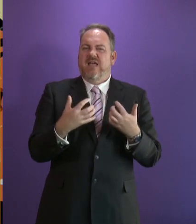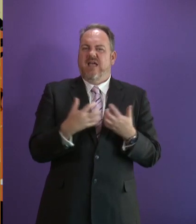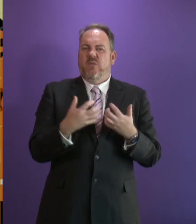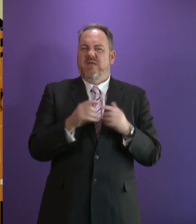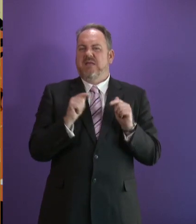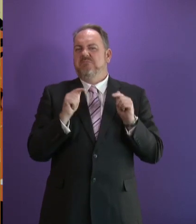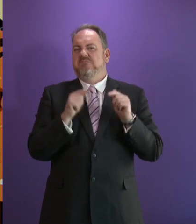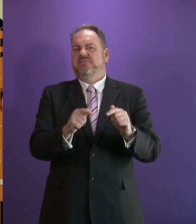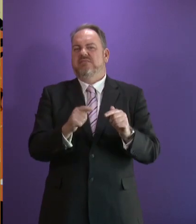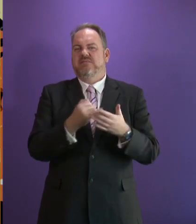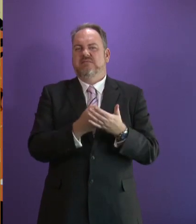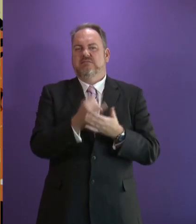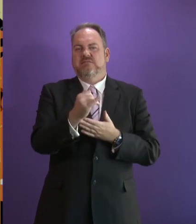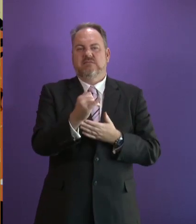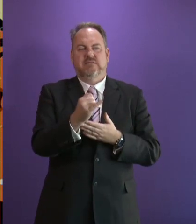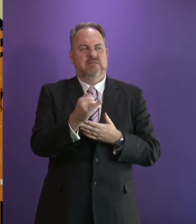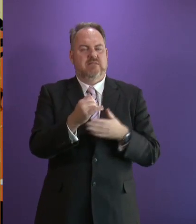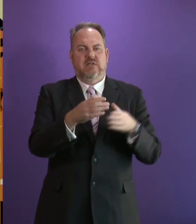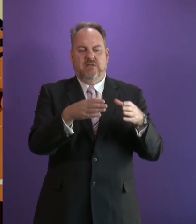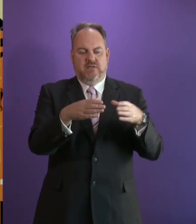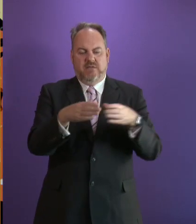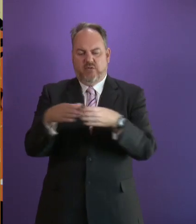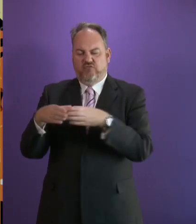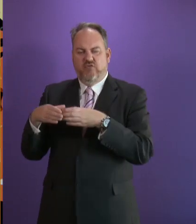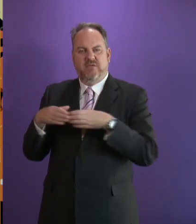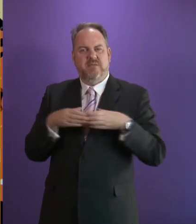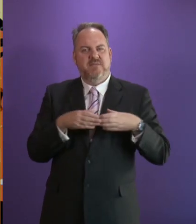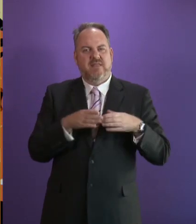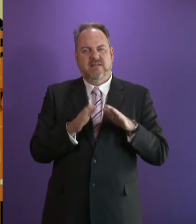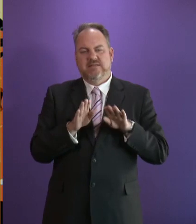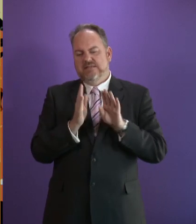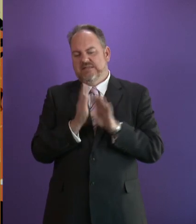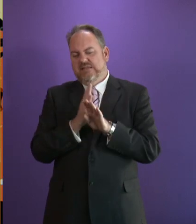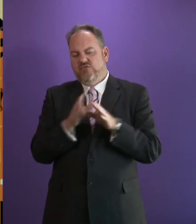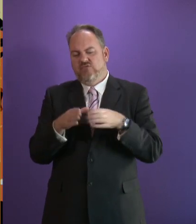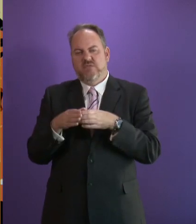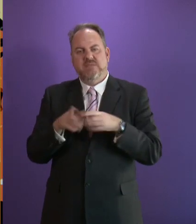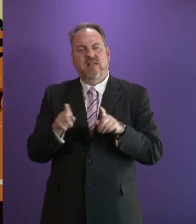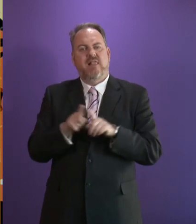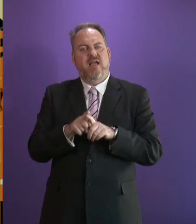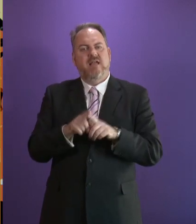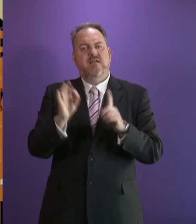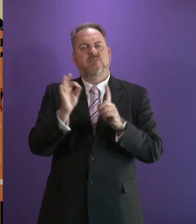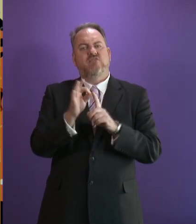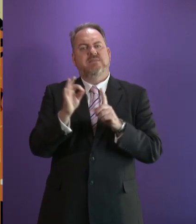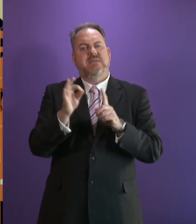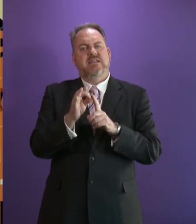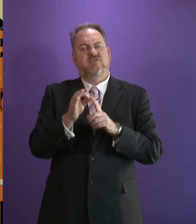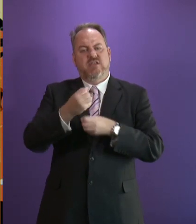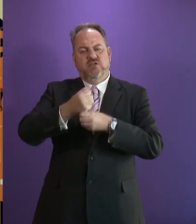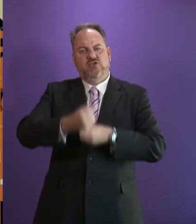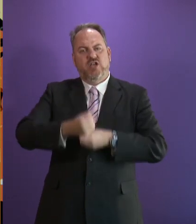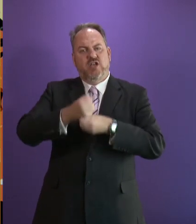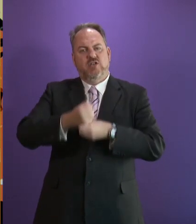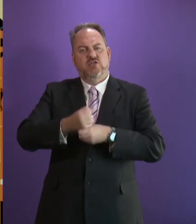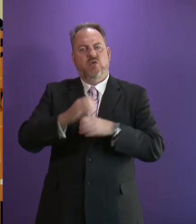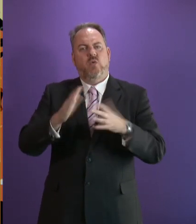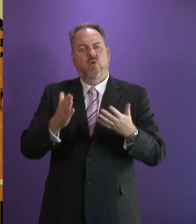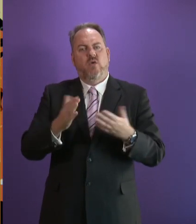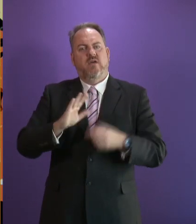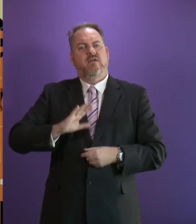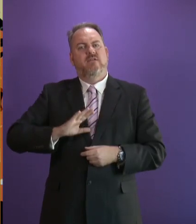bodies such as Freemasons and the Presbyterian Church, which only appoints male